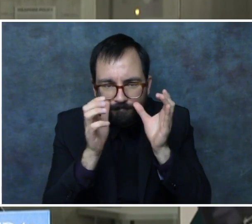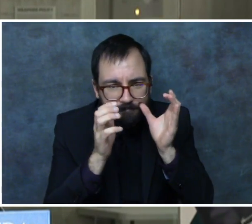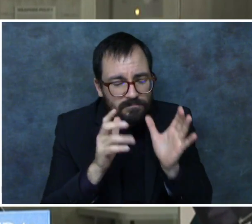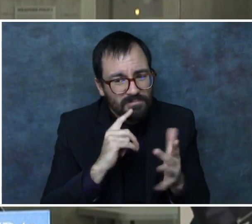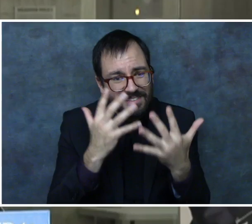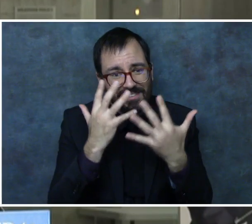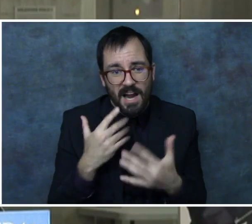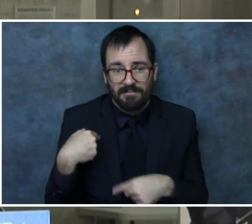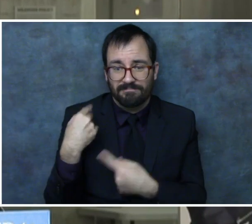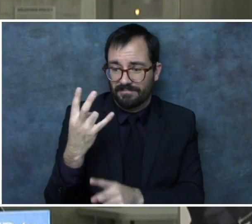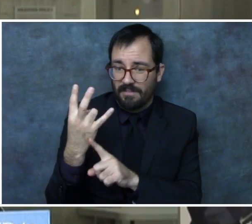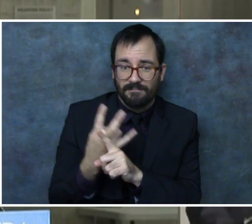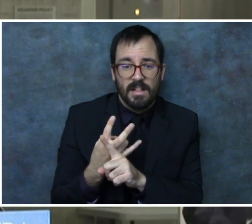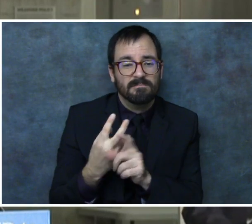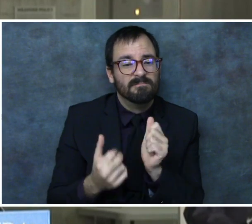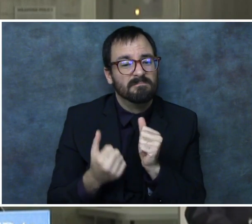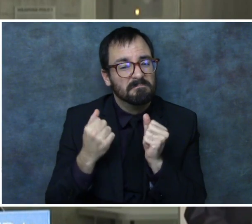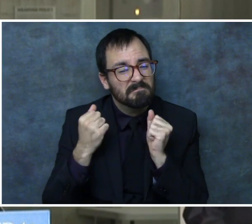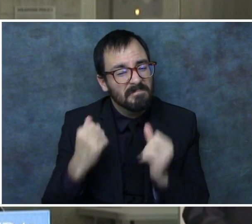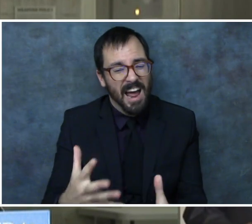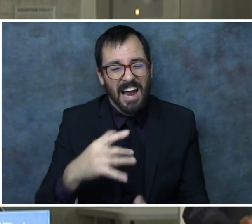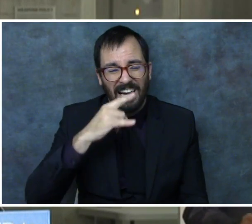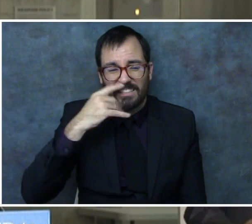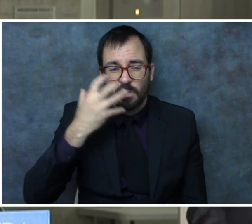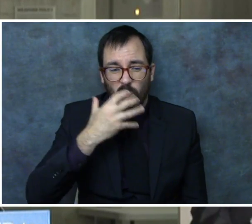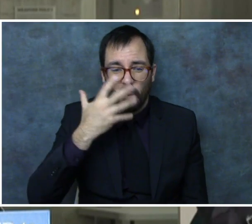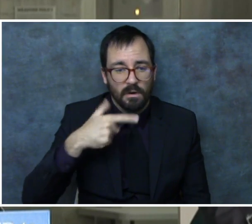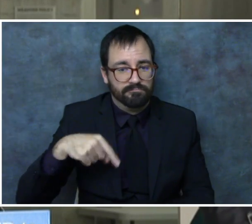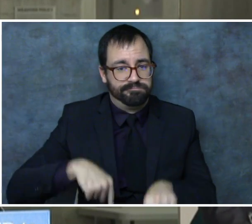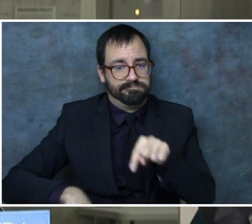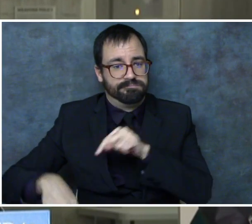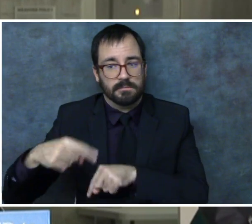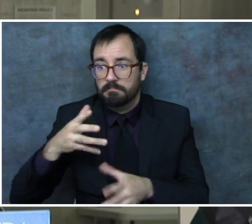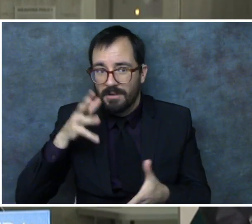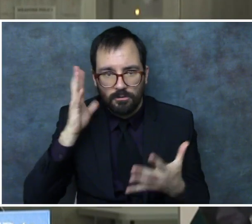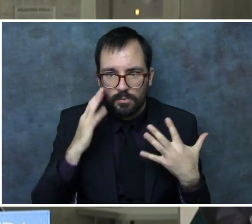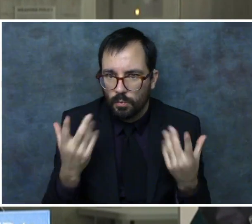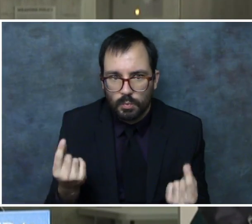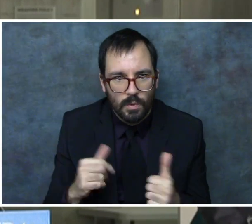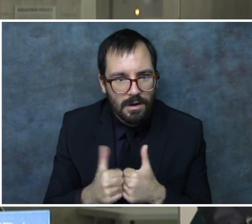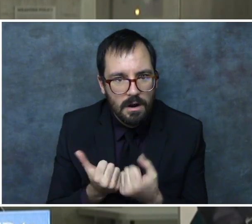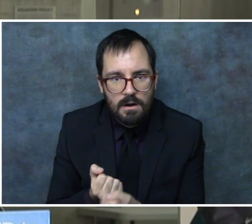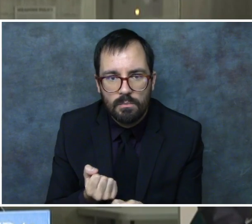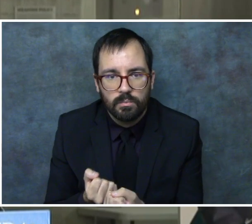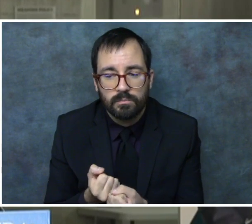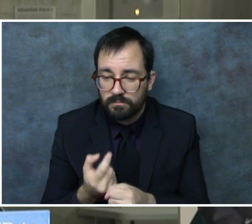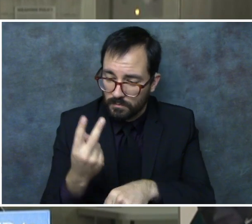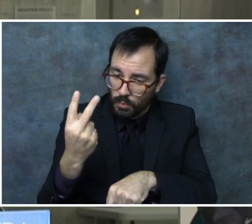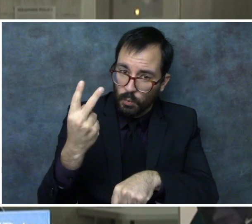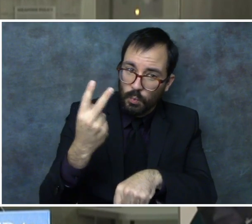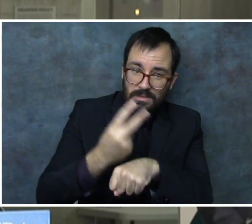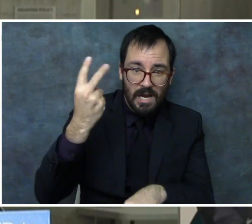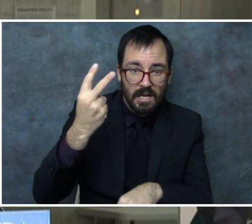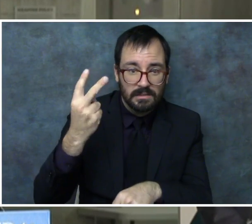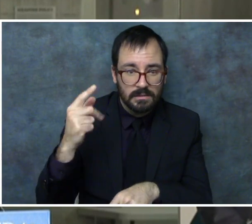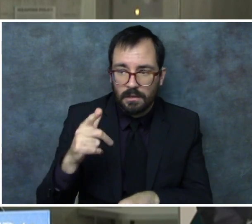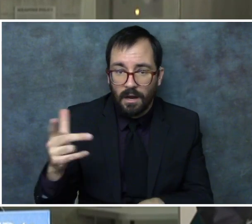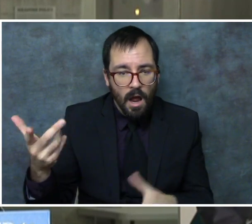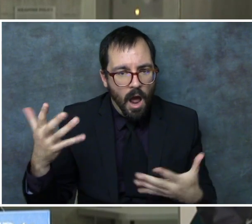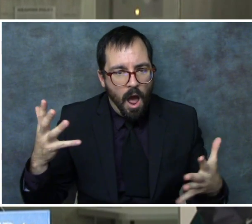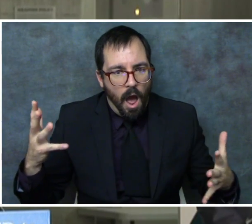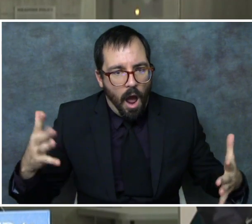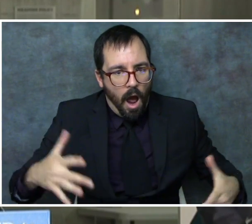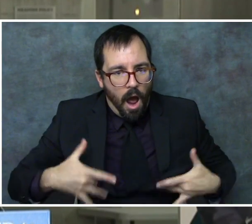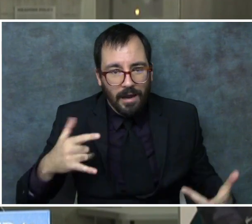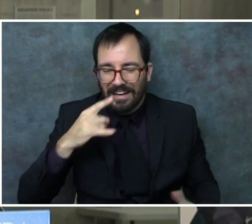such a way that the parents don't know what to do. And in 2 days, that came right back, meaning kids were different and they were